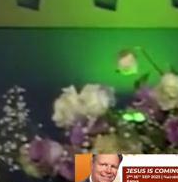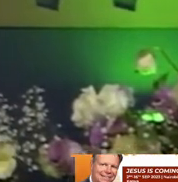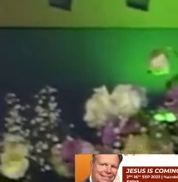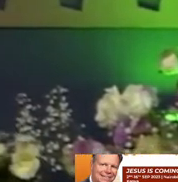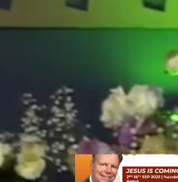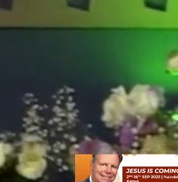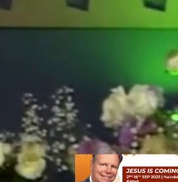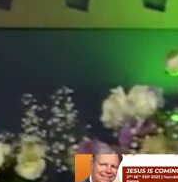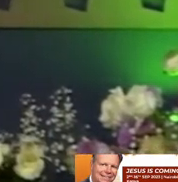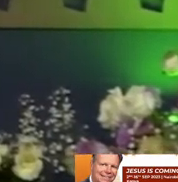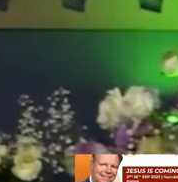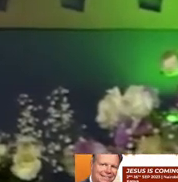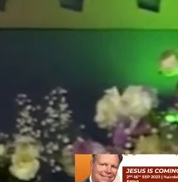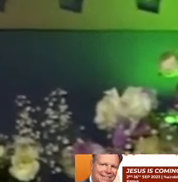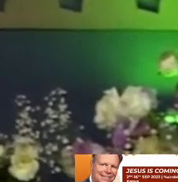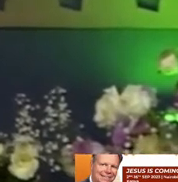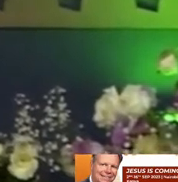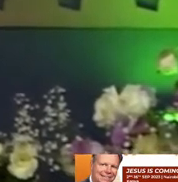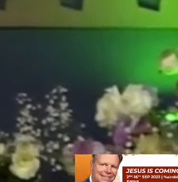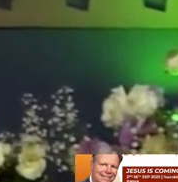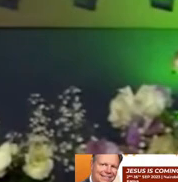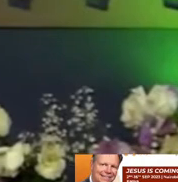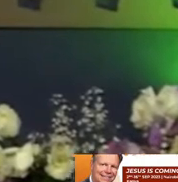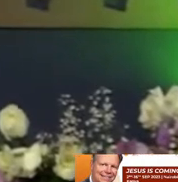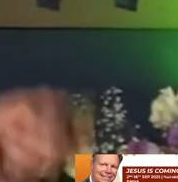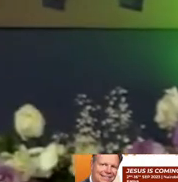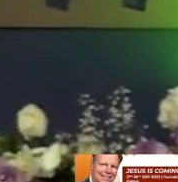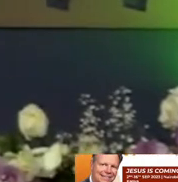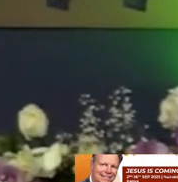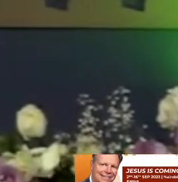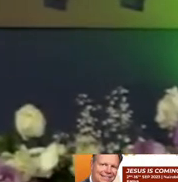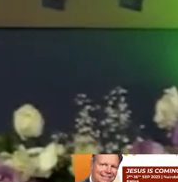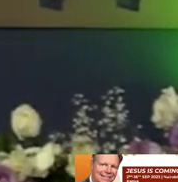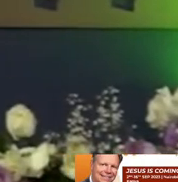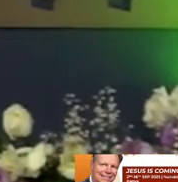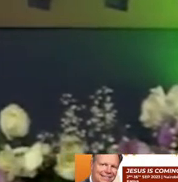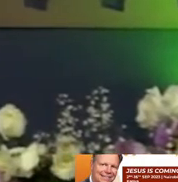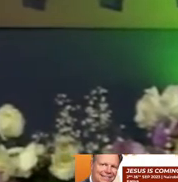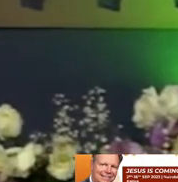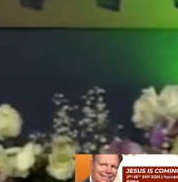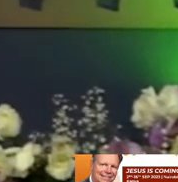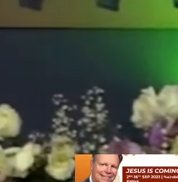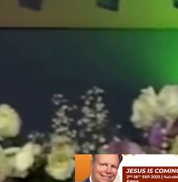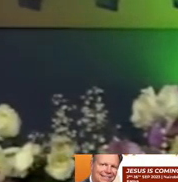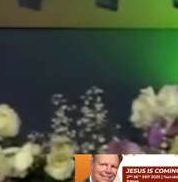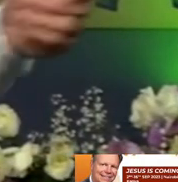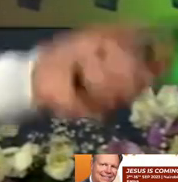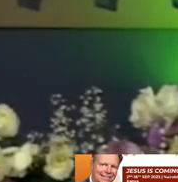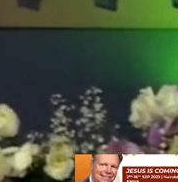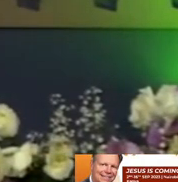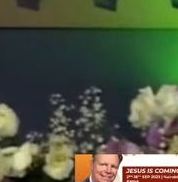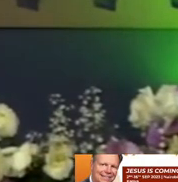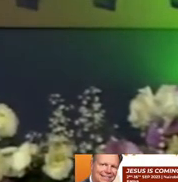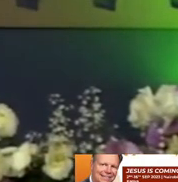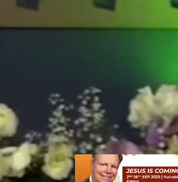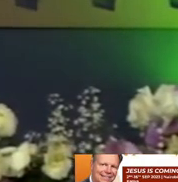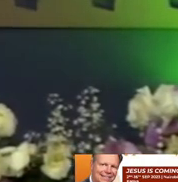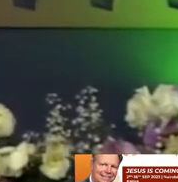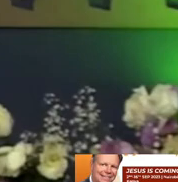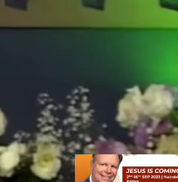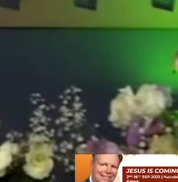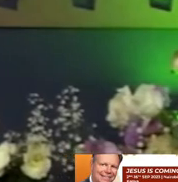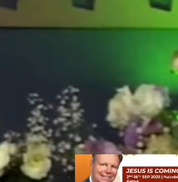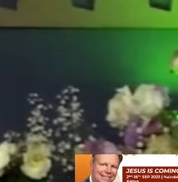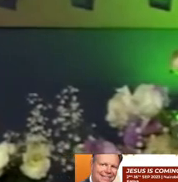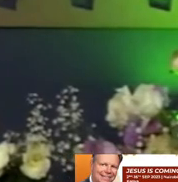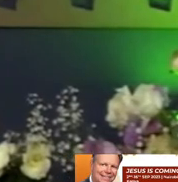been so loving, so kind, so gracious, so friendly. We are all part of the family of God, and I feel